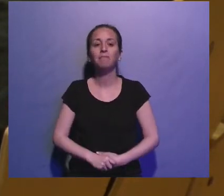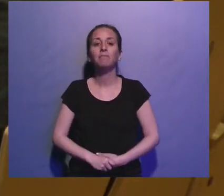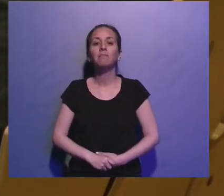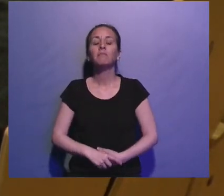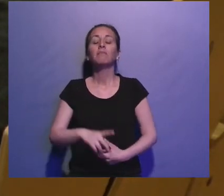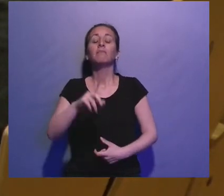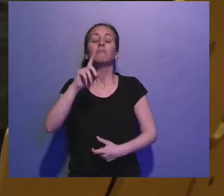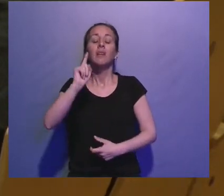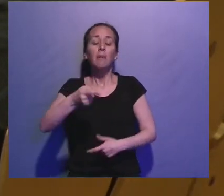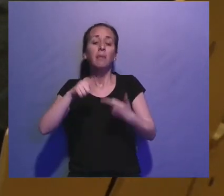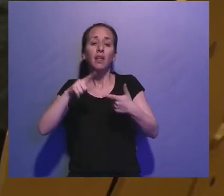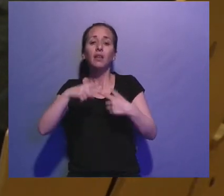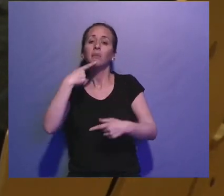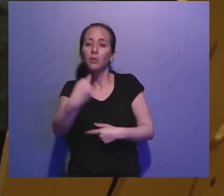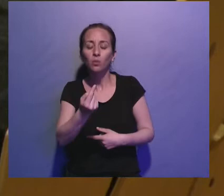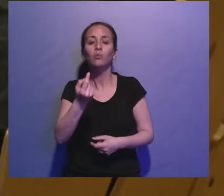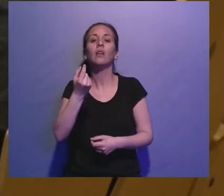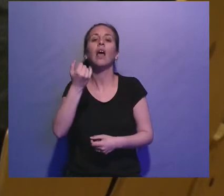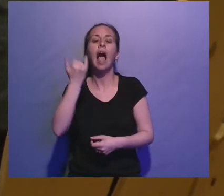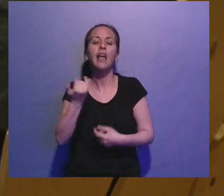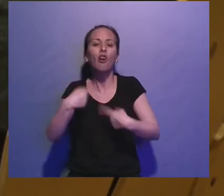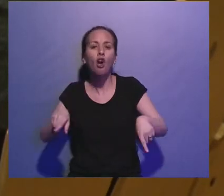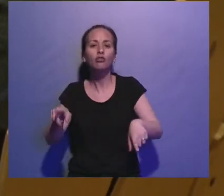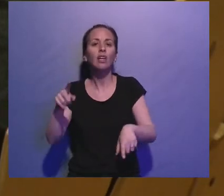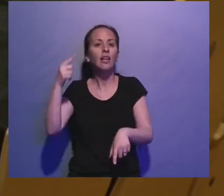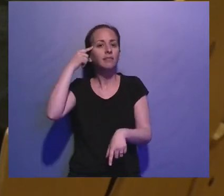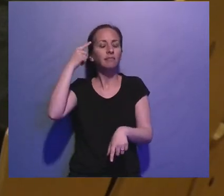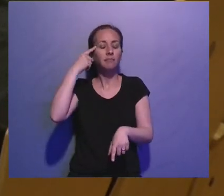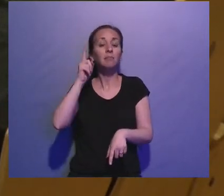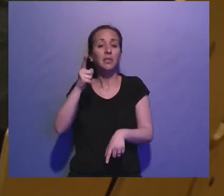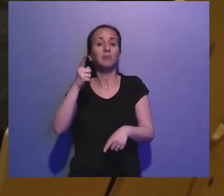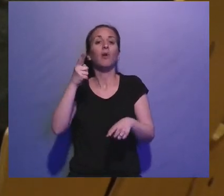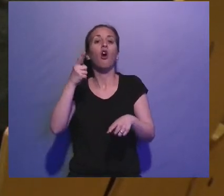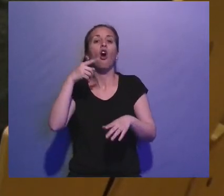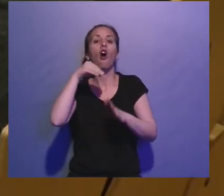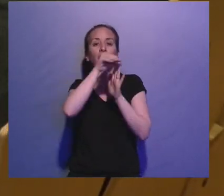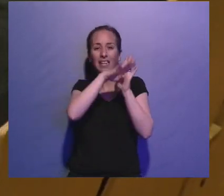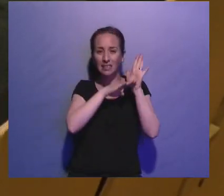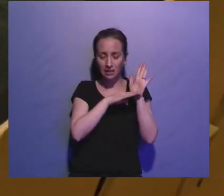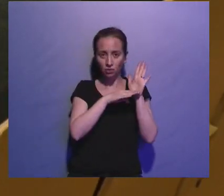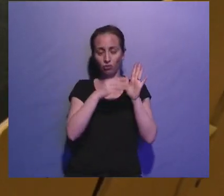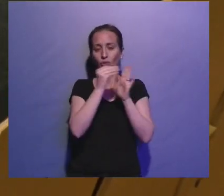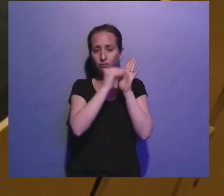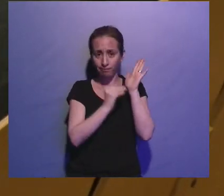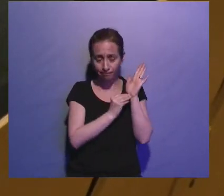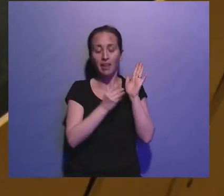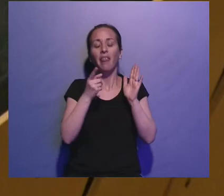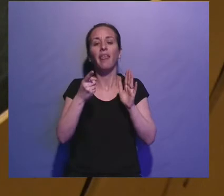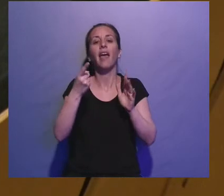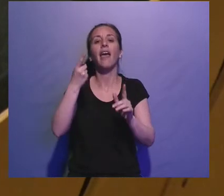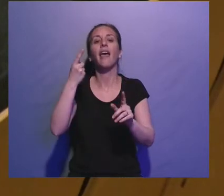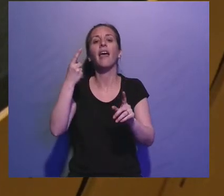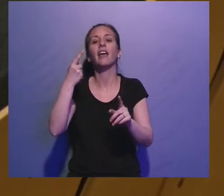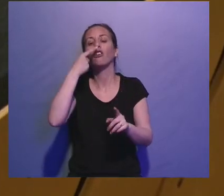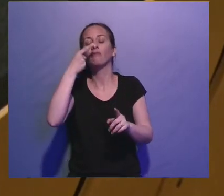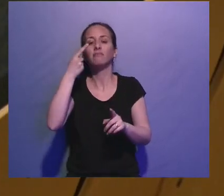services agreement, for instance, for public cleaning services. And second question, is there any record